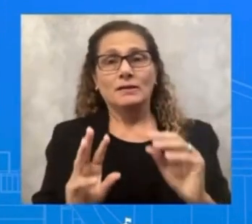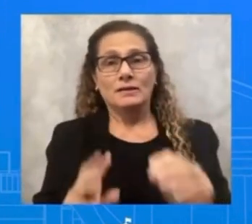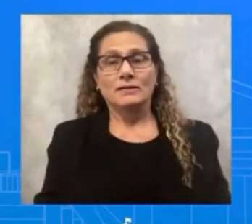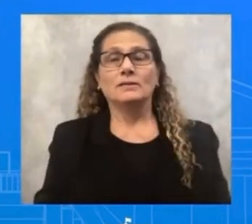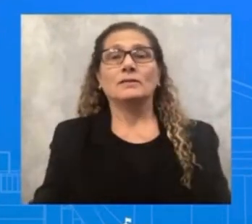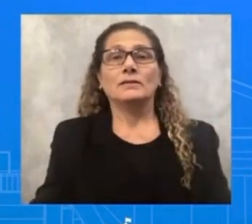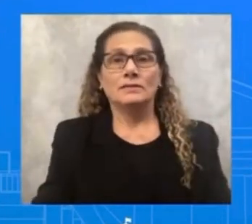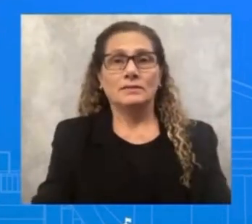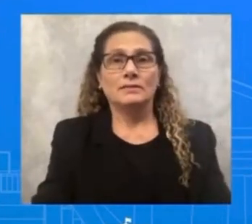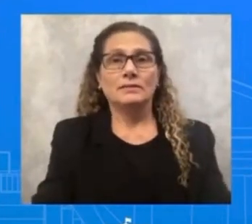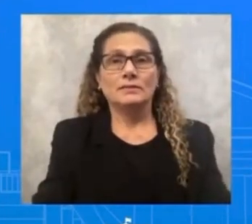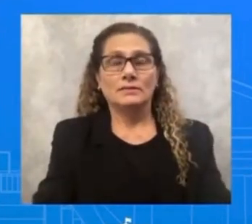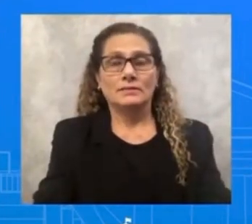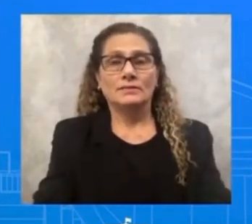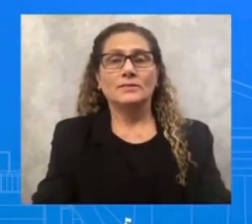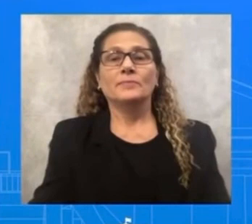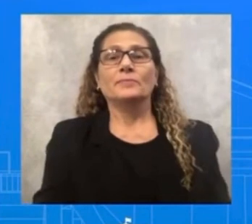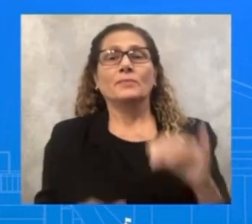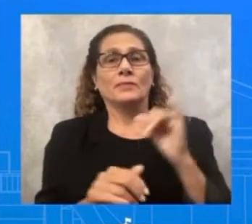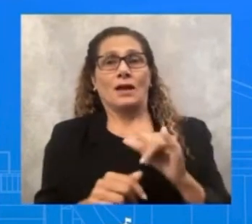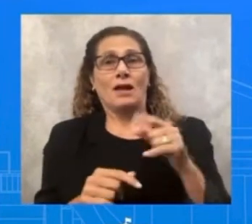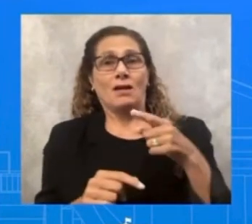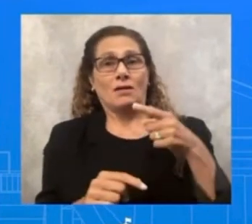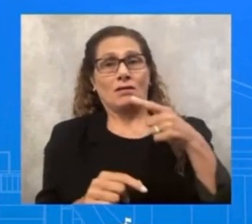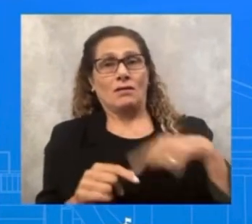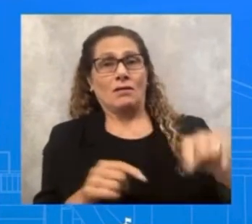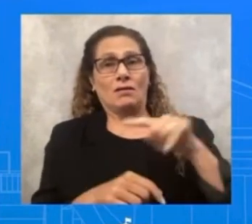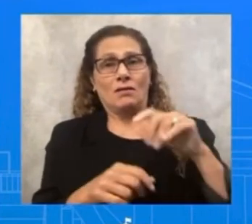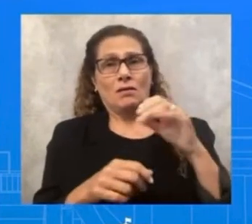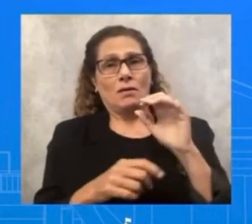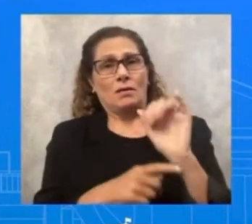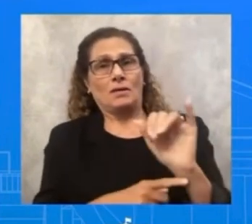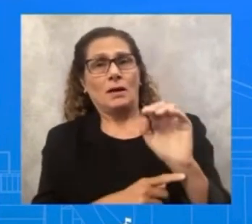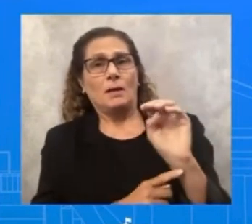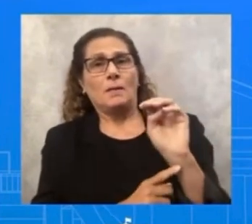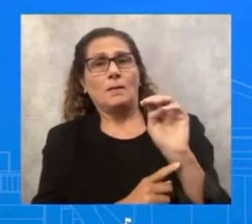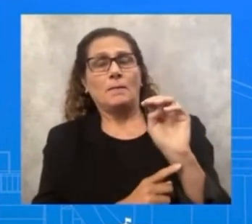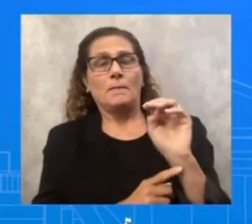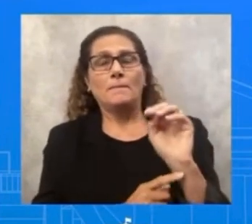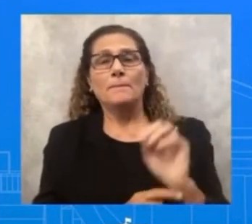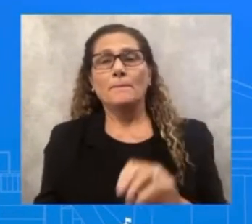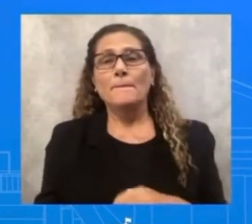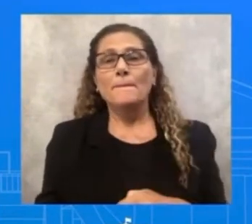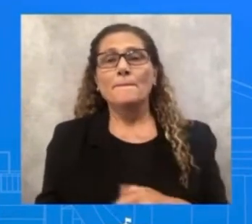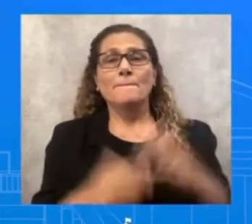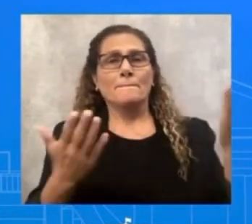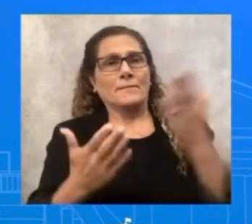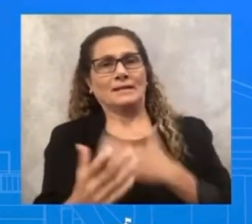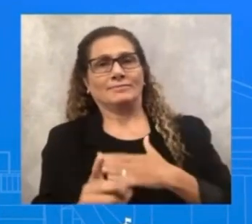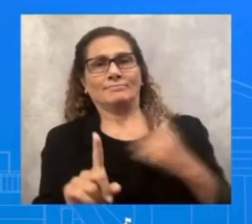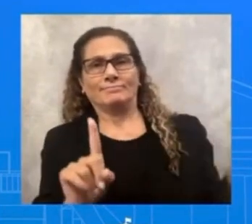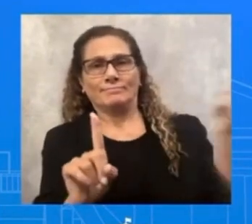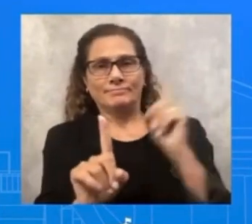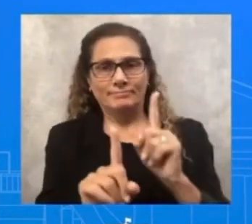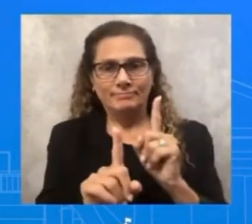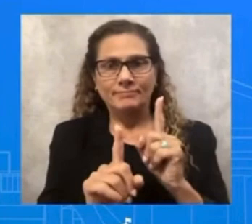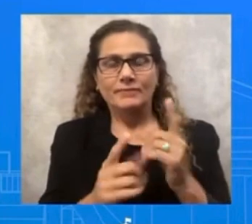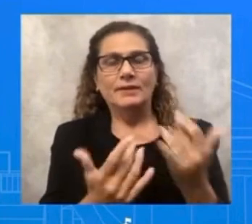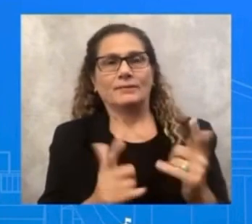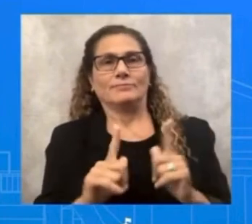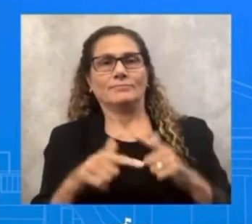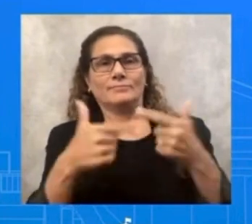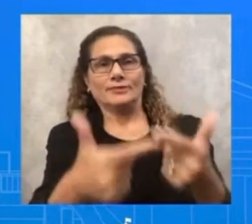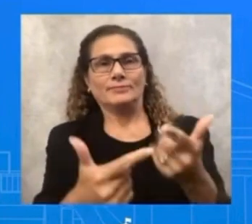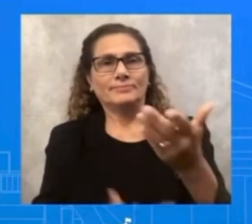policy advisor to the president, Neera Tandem. Please come on up. And I'll let them take it from here. Go ahead.